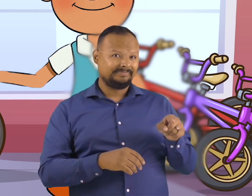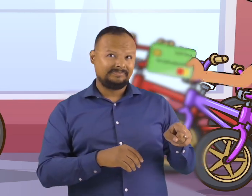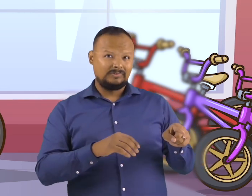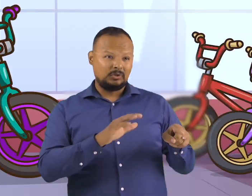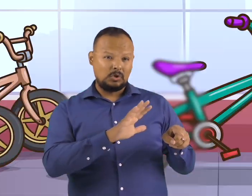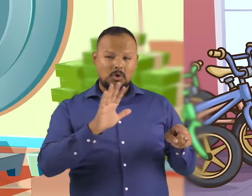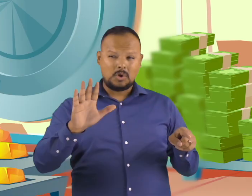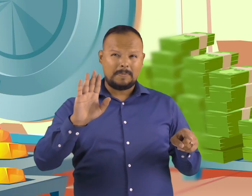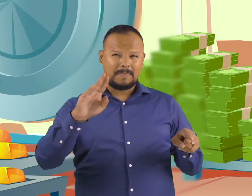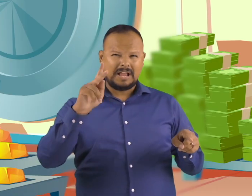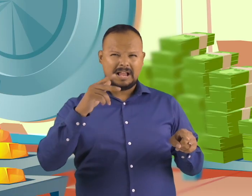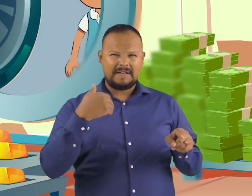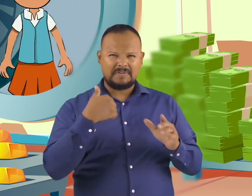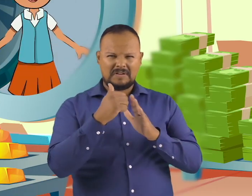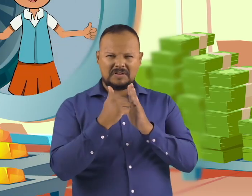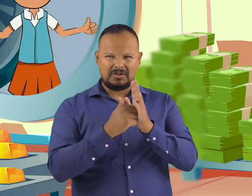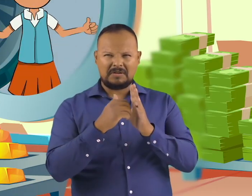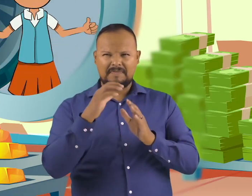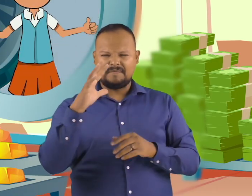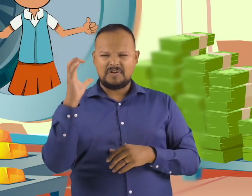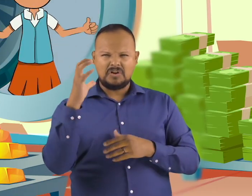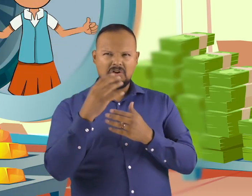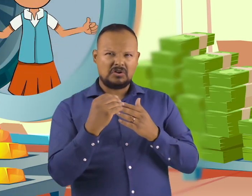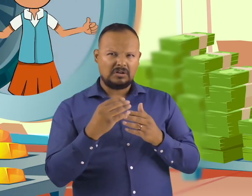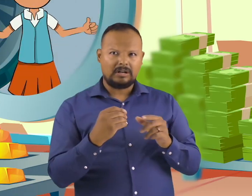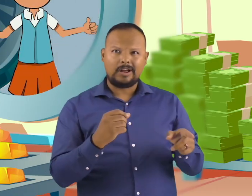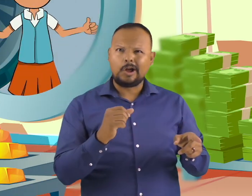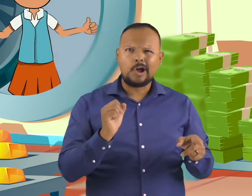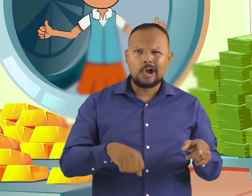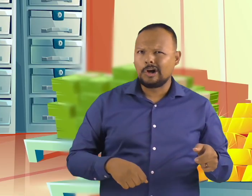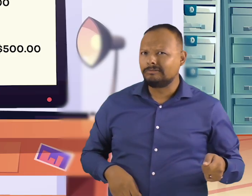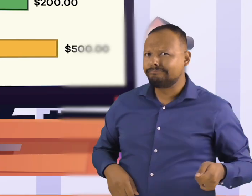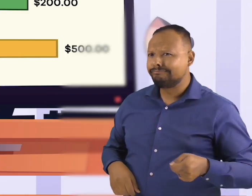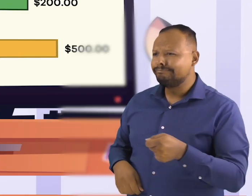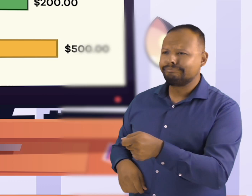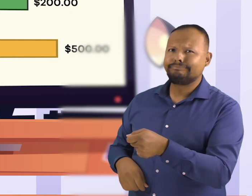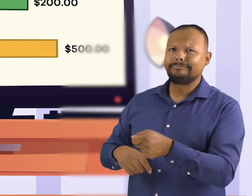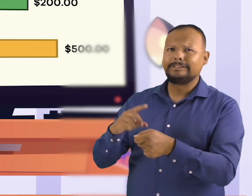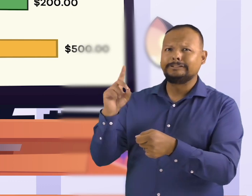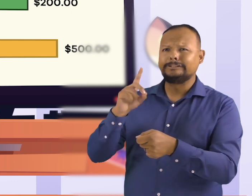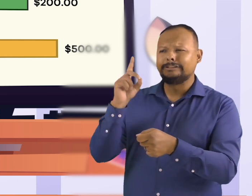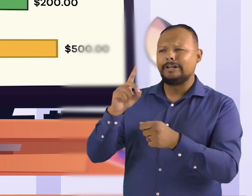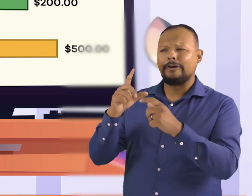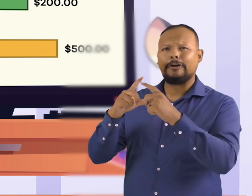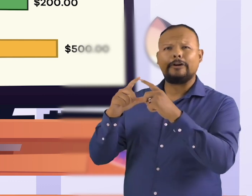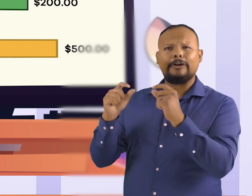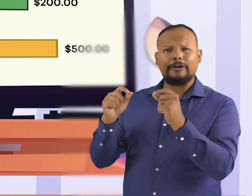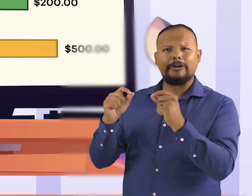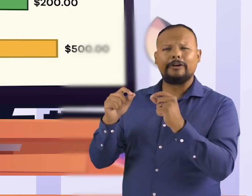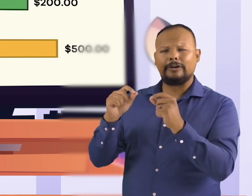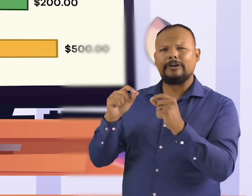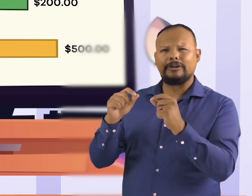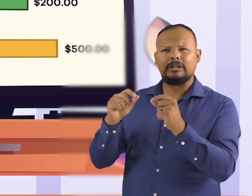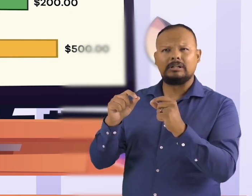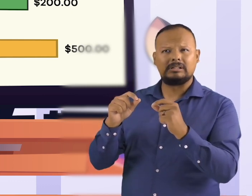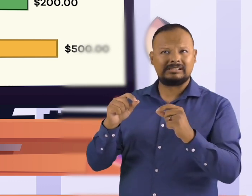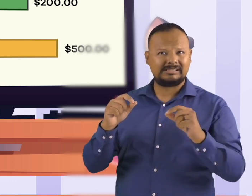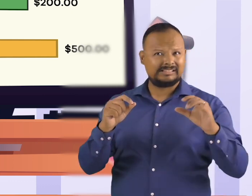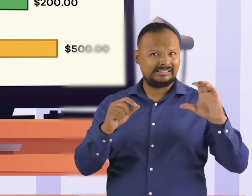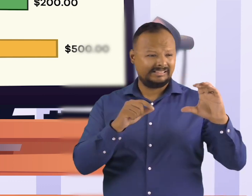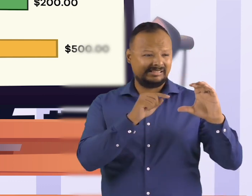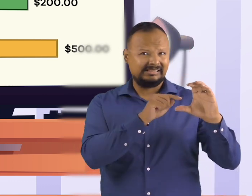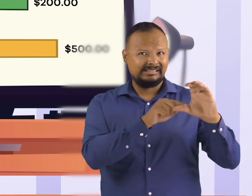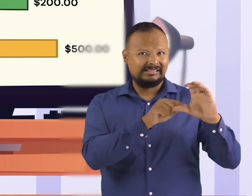debit card and directly access money she already has which means that her account balance would go from